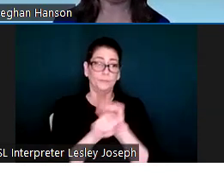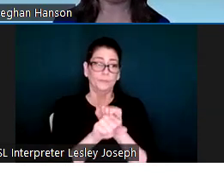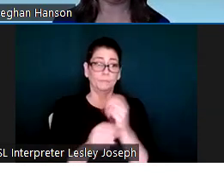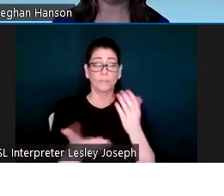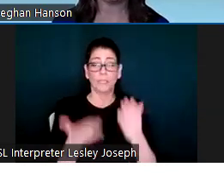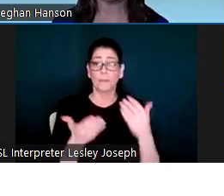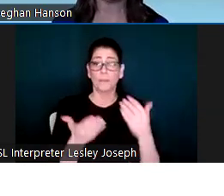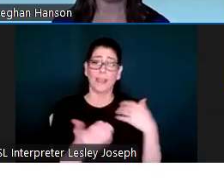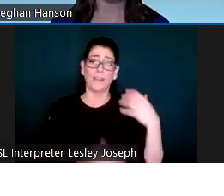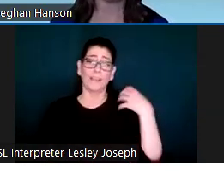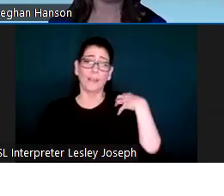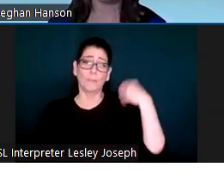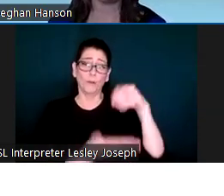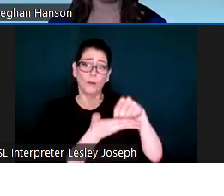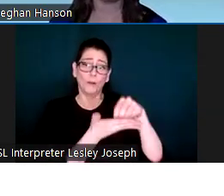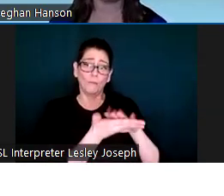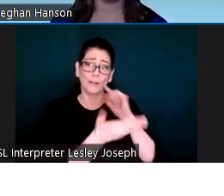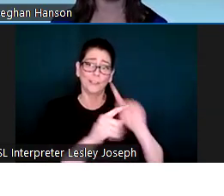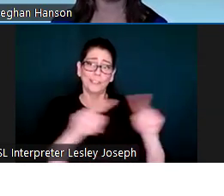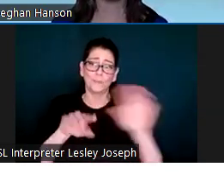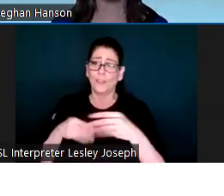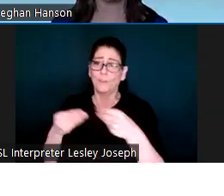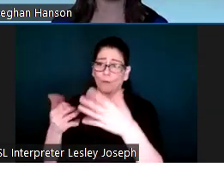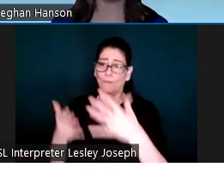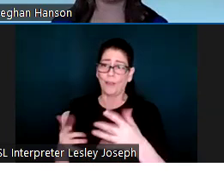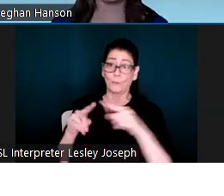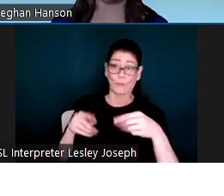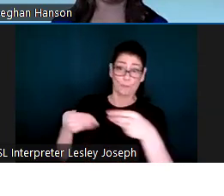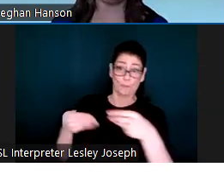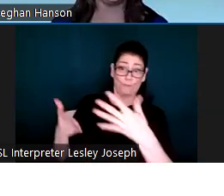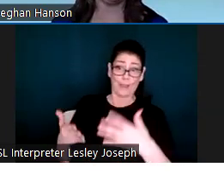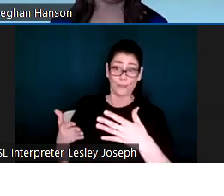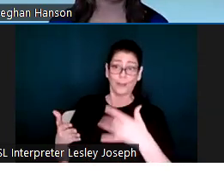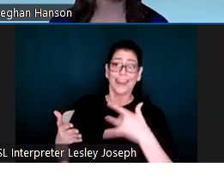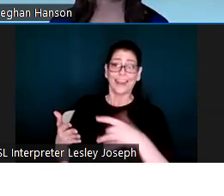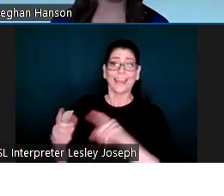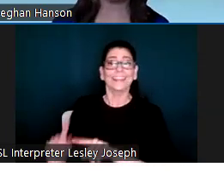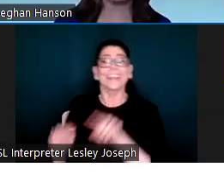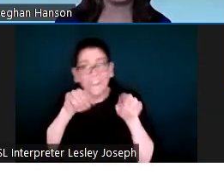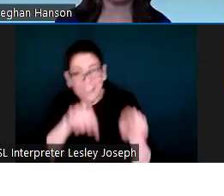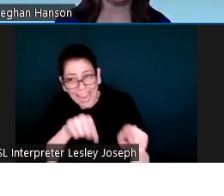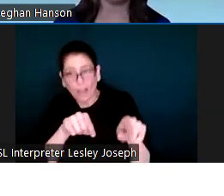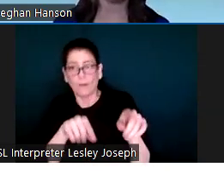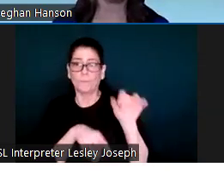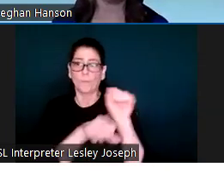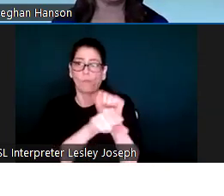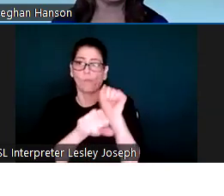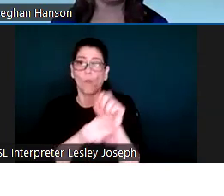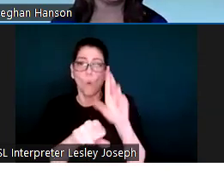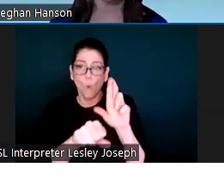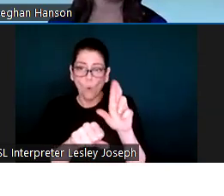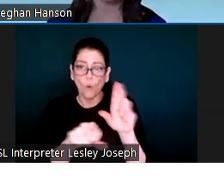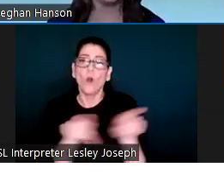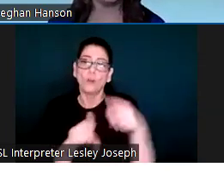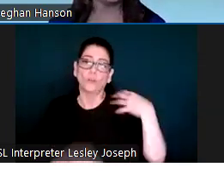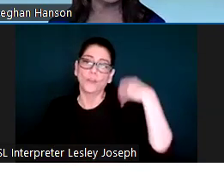an employer of record that is different than their provider, but their provider is likely on site at the employer, or they are the employer, but it's out in the